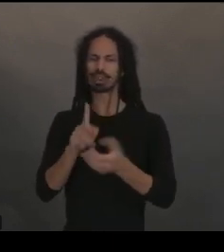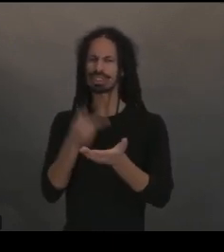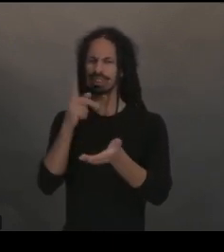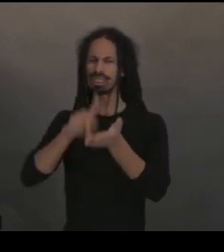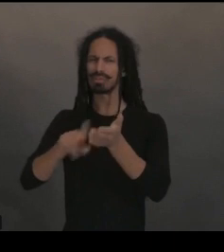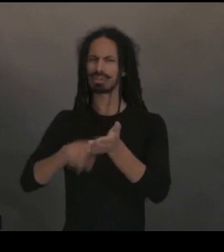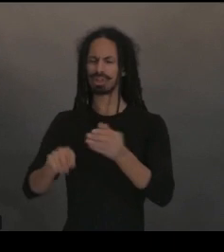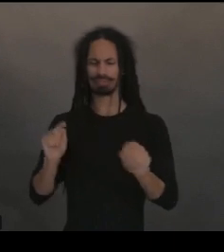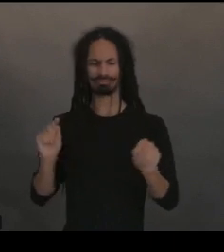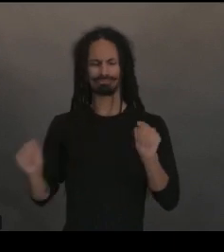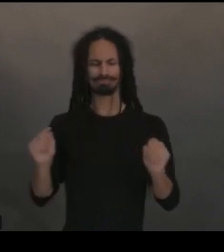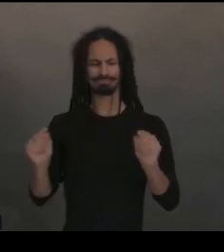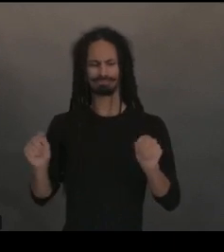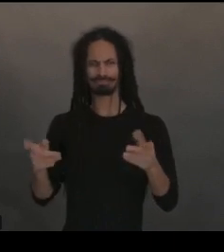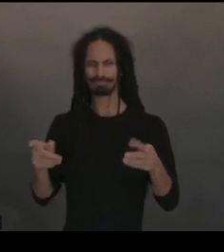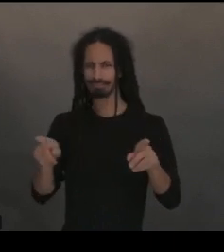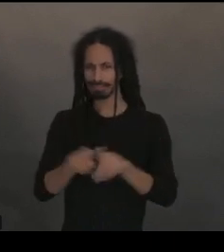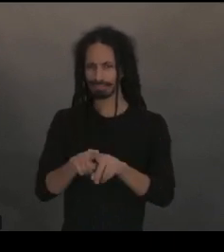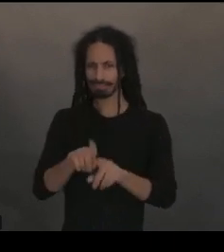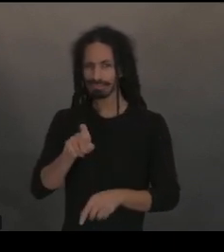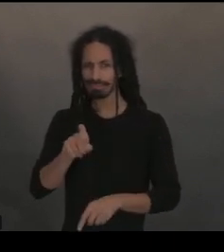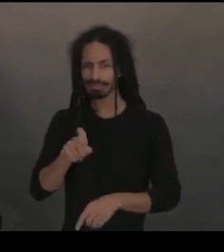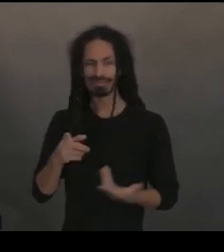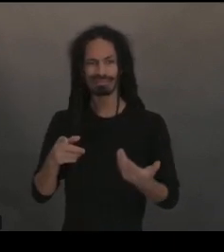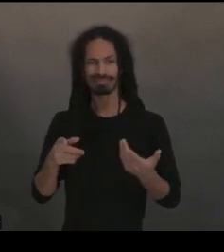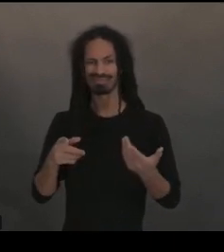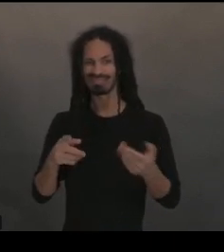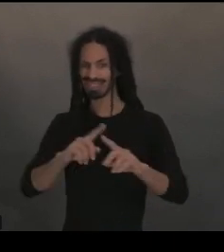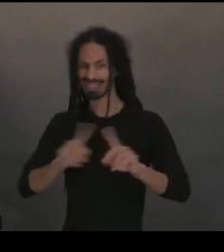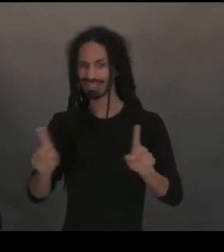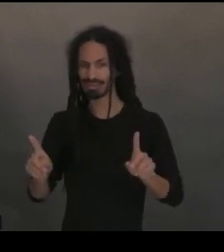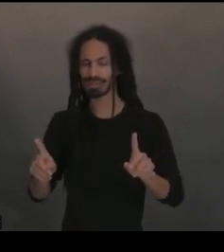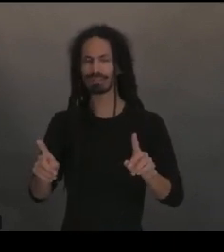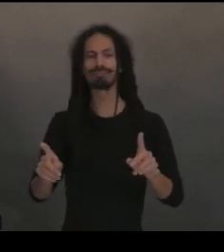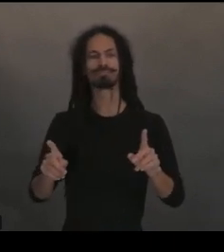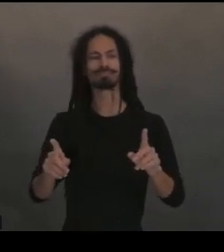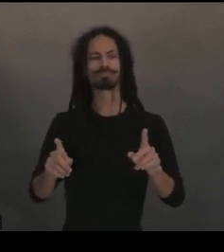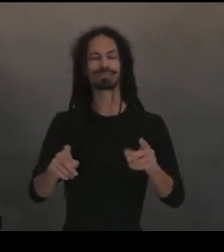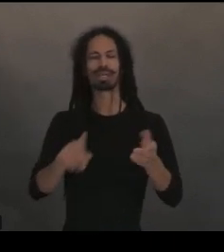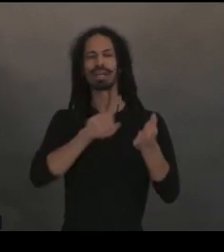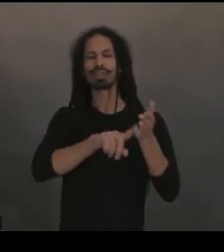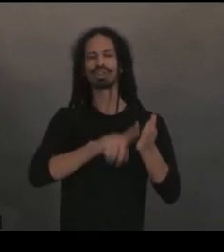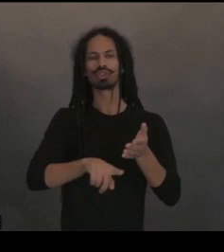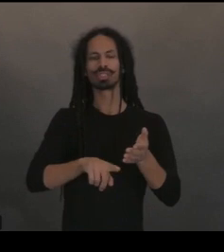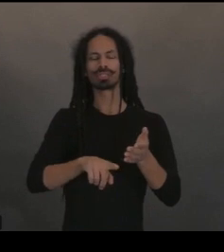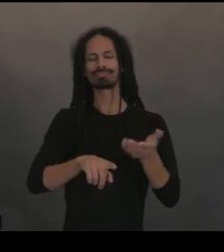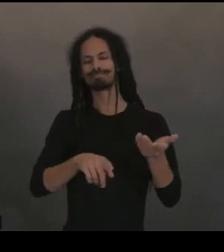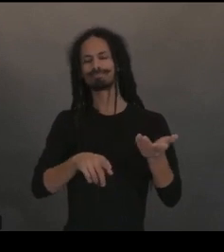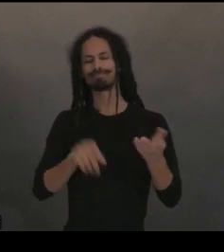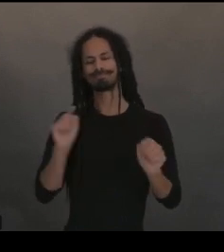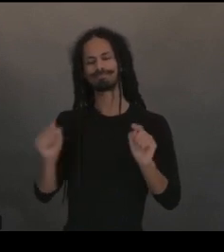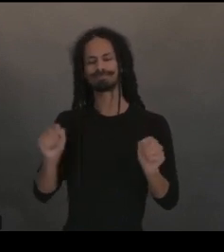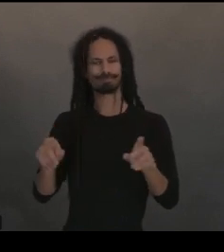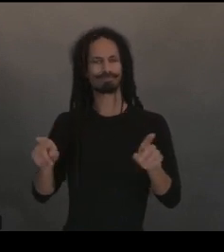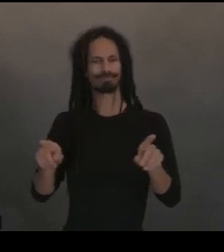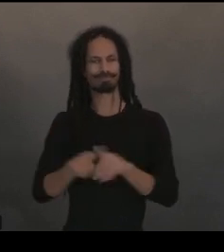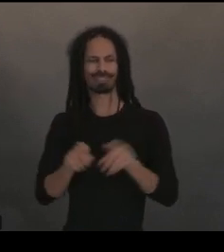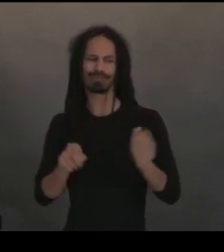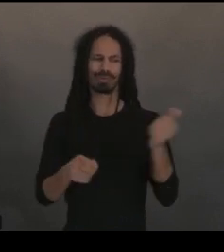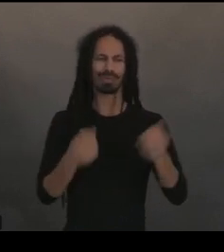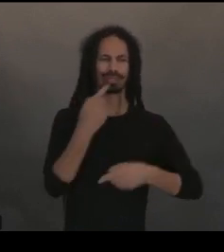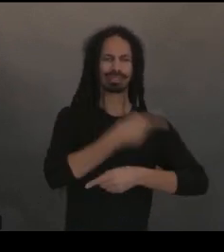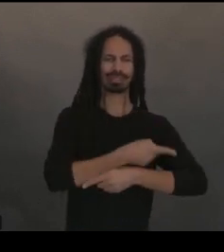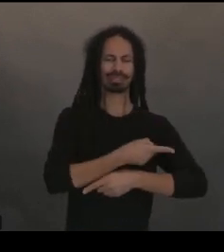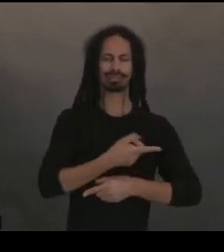the publication date in the actual journal details, it aligns with any other date that you see on the